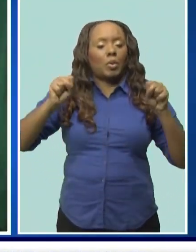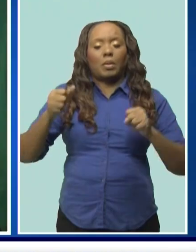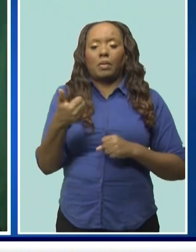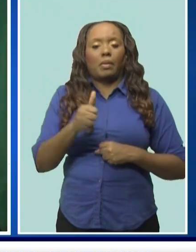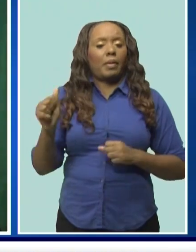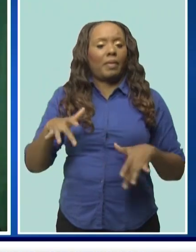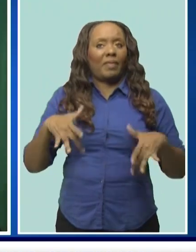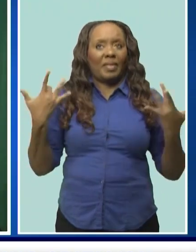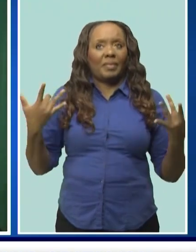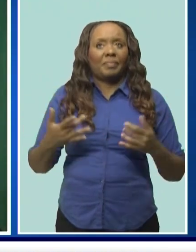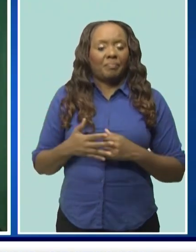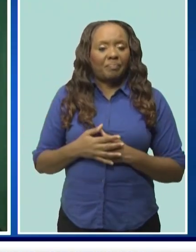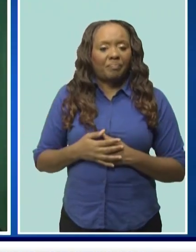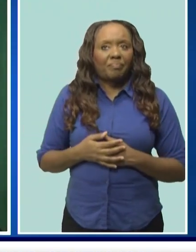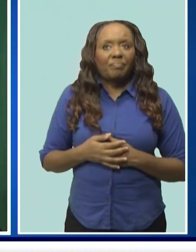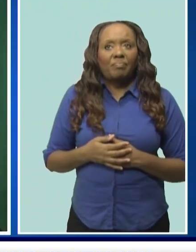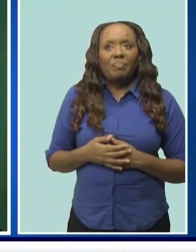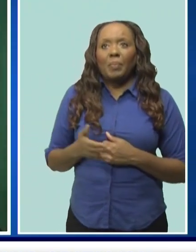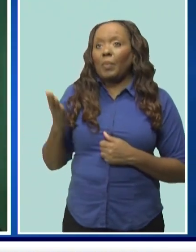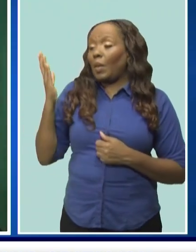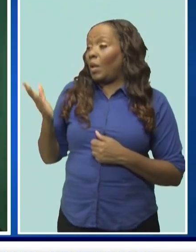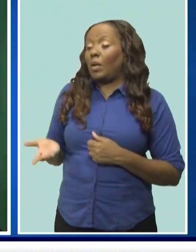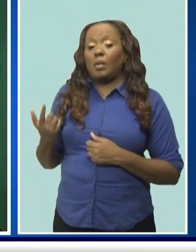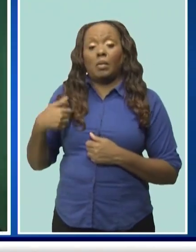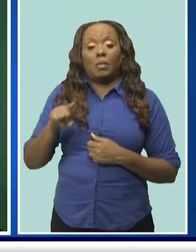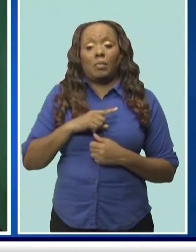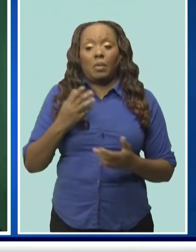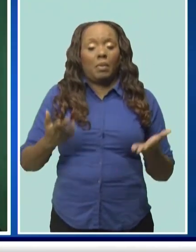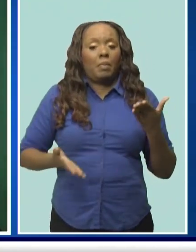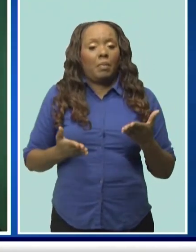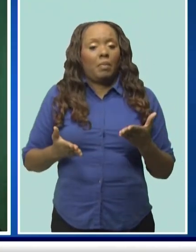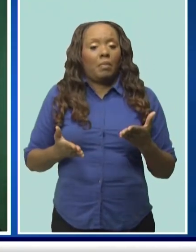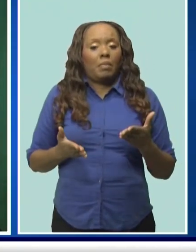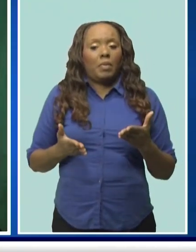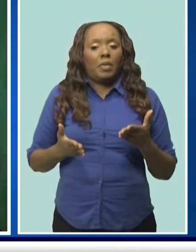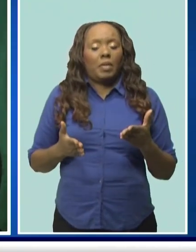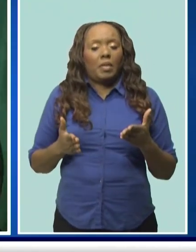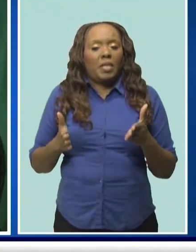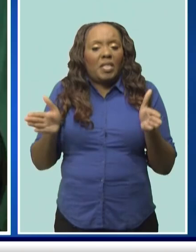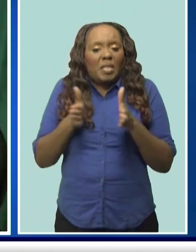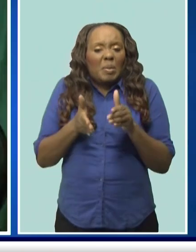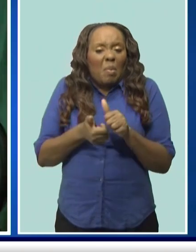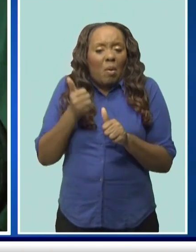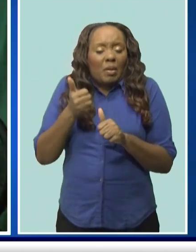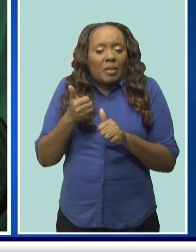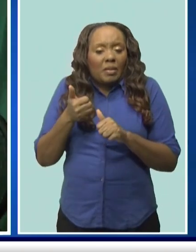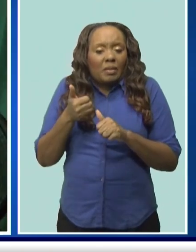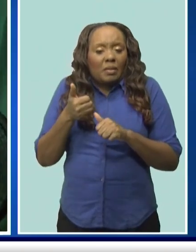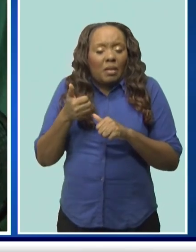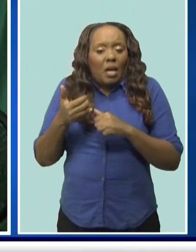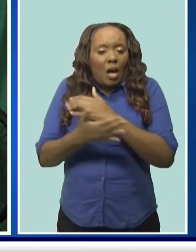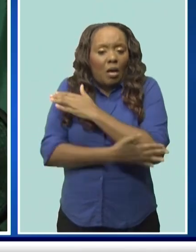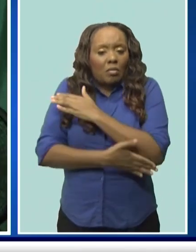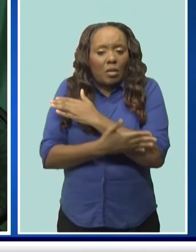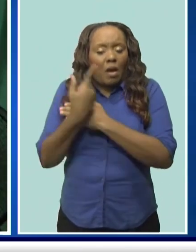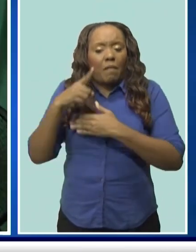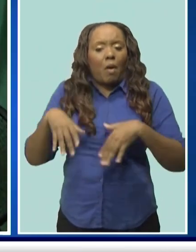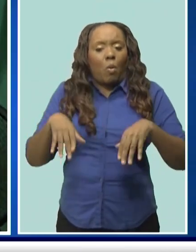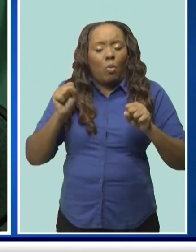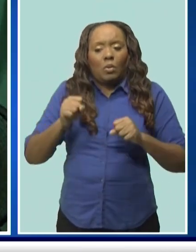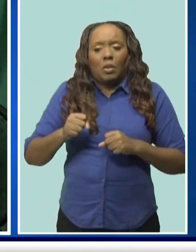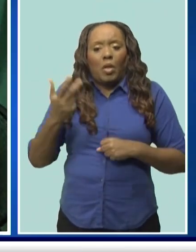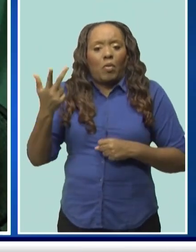be the smallest country to host 3 global finals. The smallest one. It said we are open